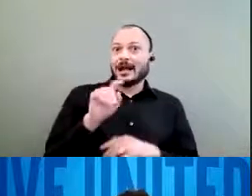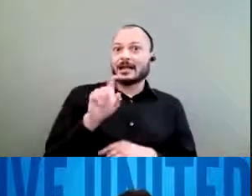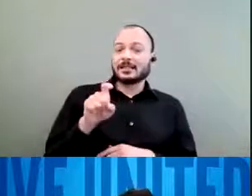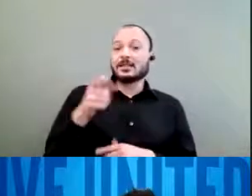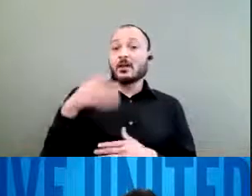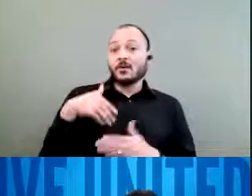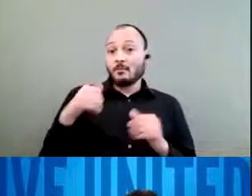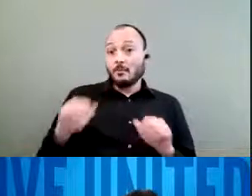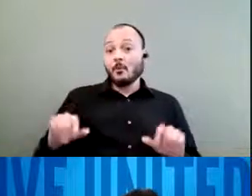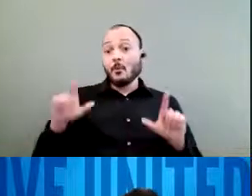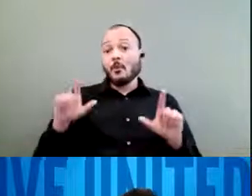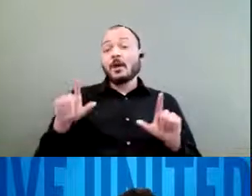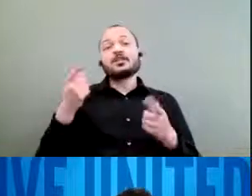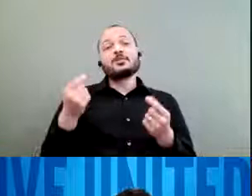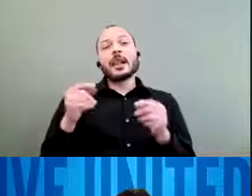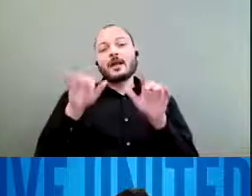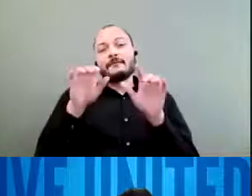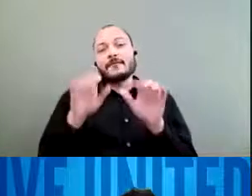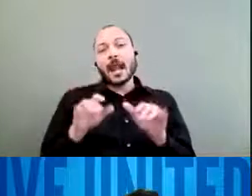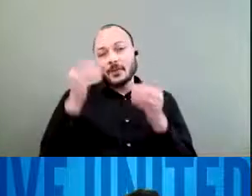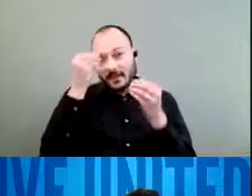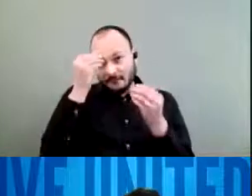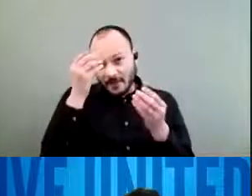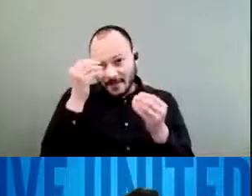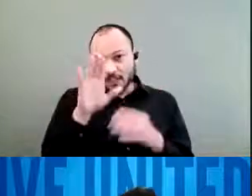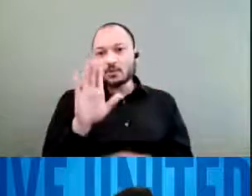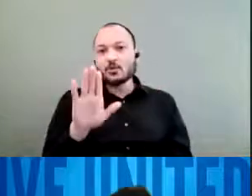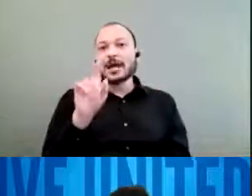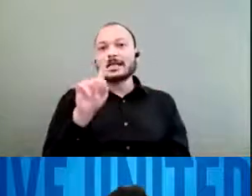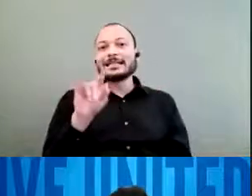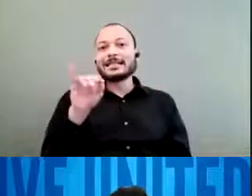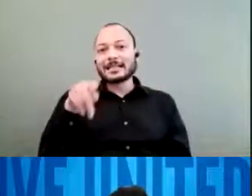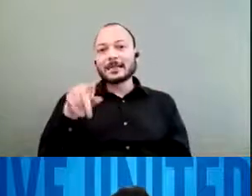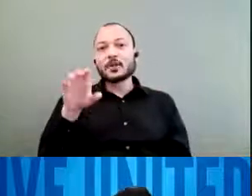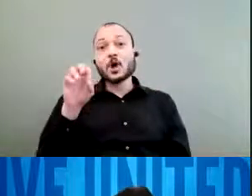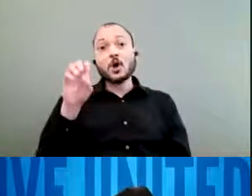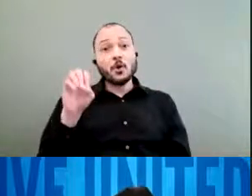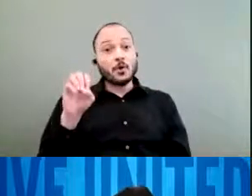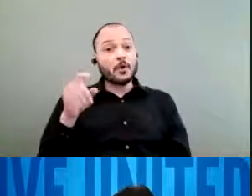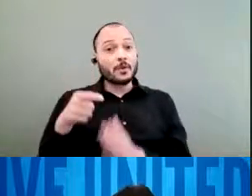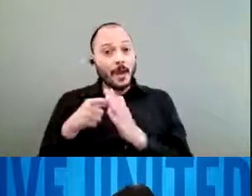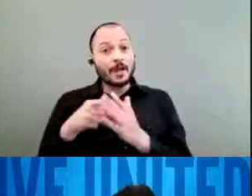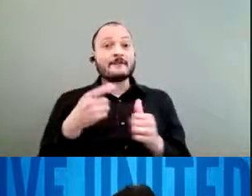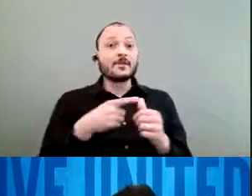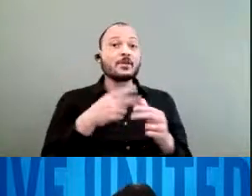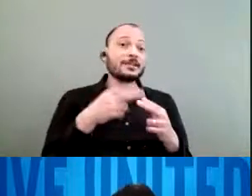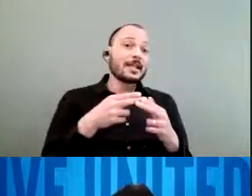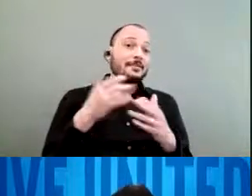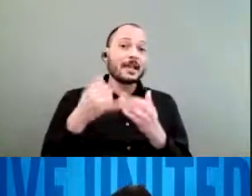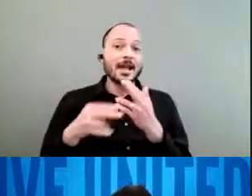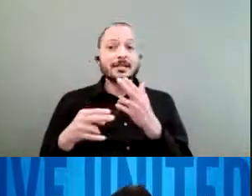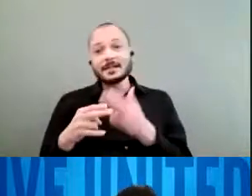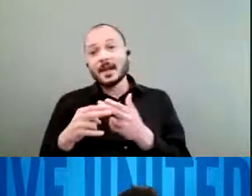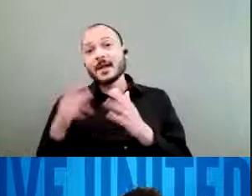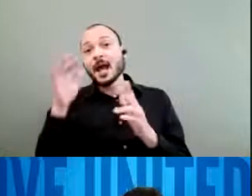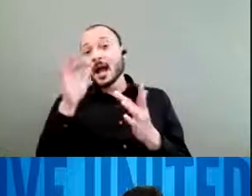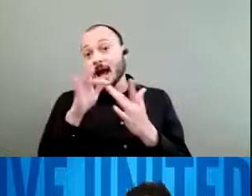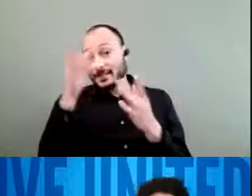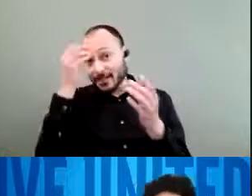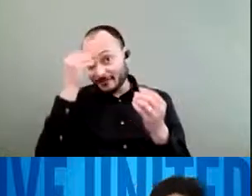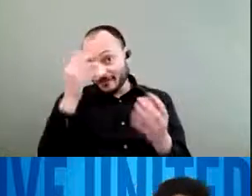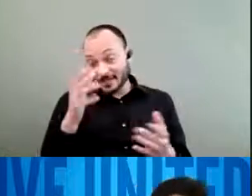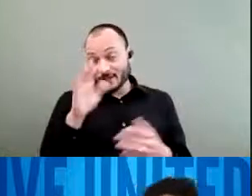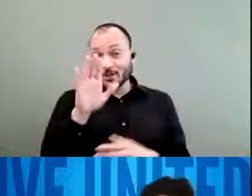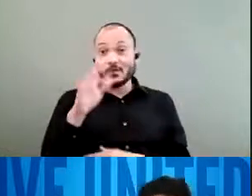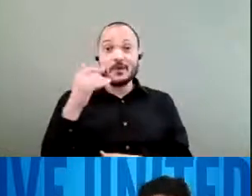bit of information. Your zip code is required, first name, last name, contact information for your phone